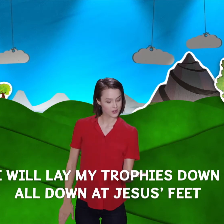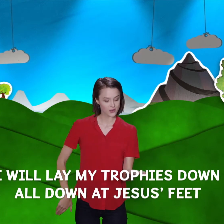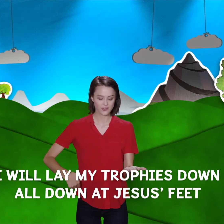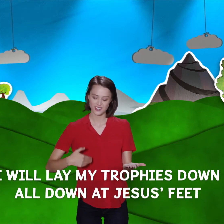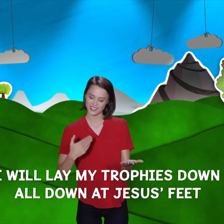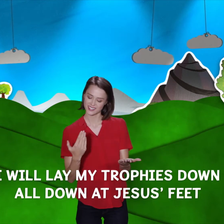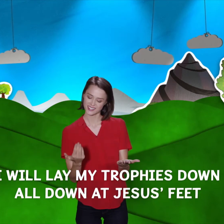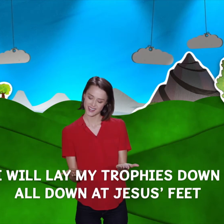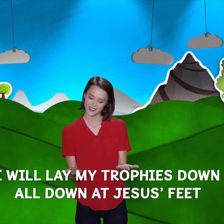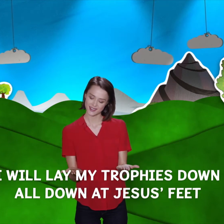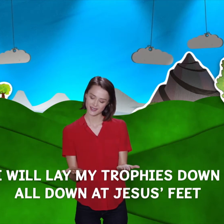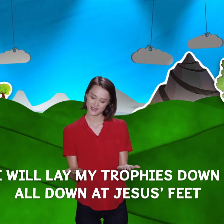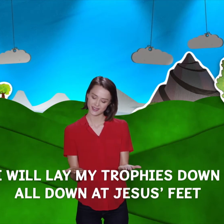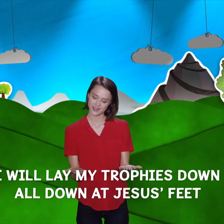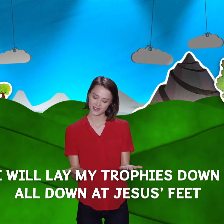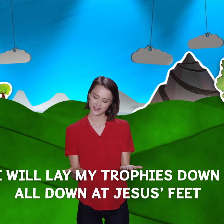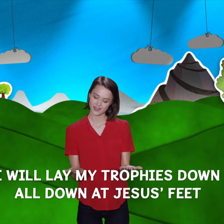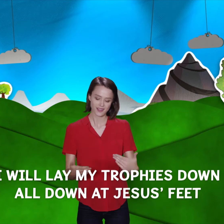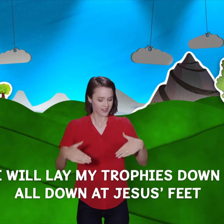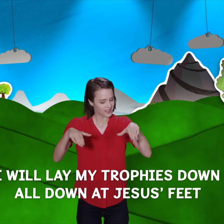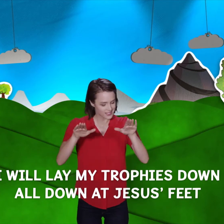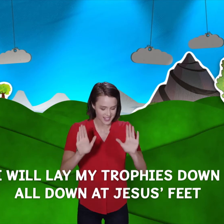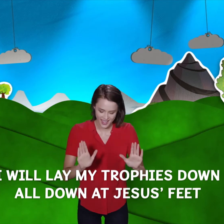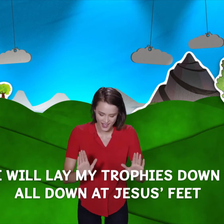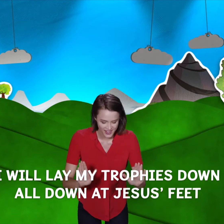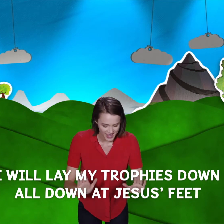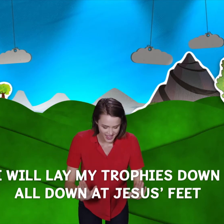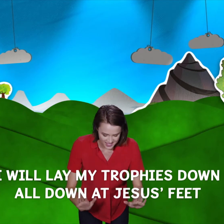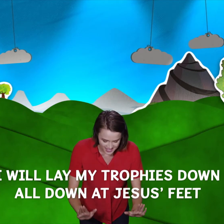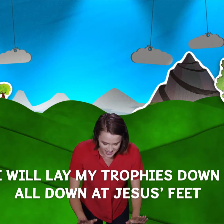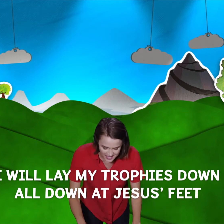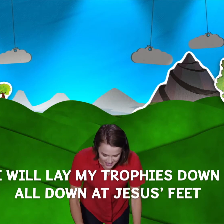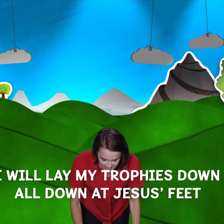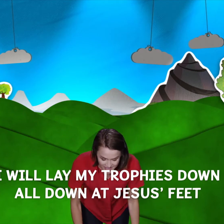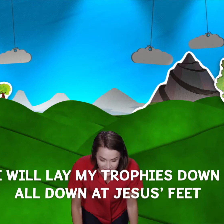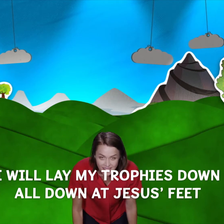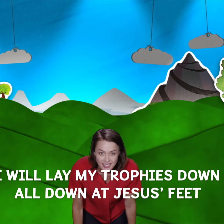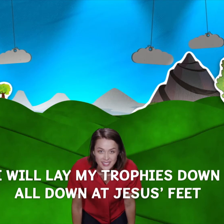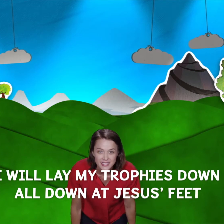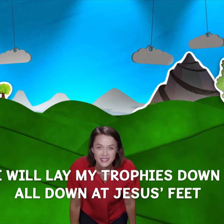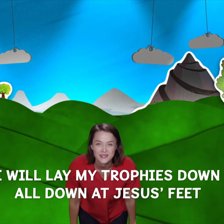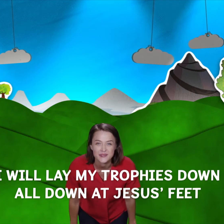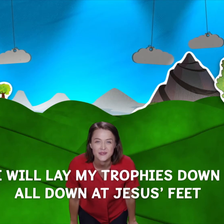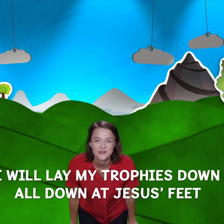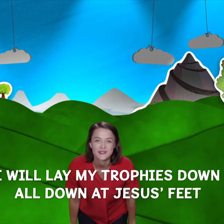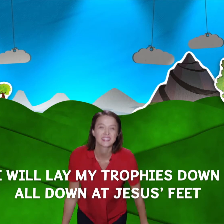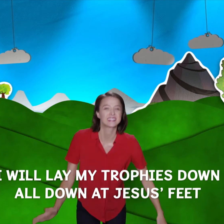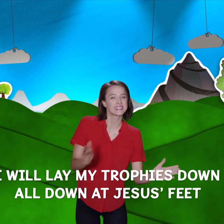my trophies down, all down at Jesus' feet.